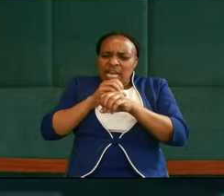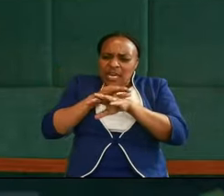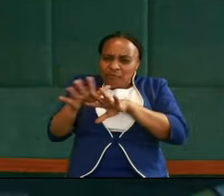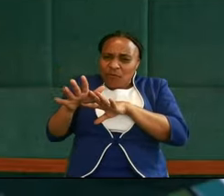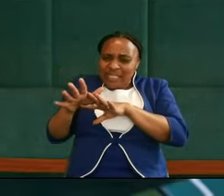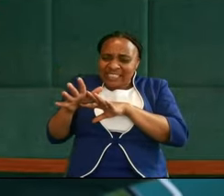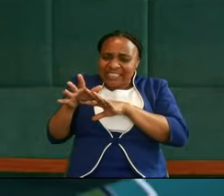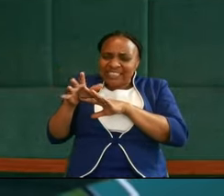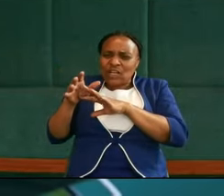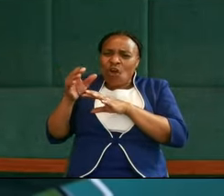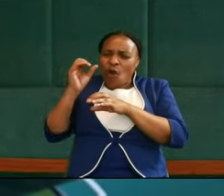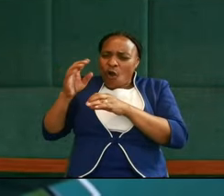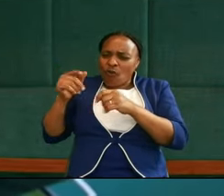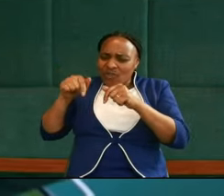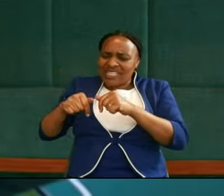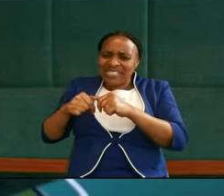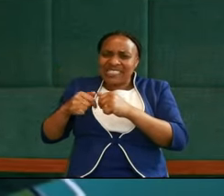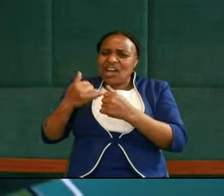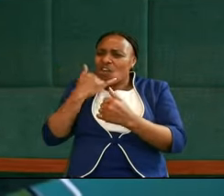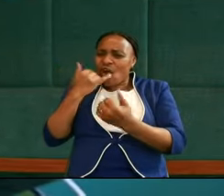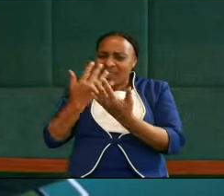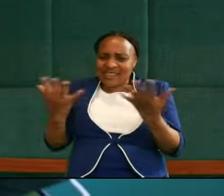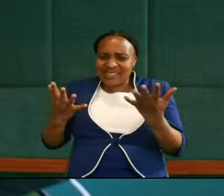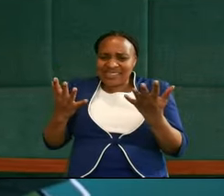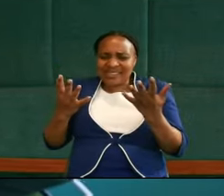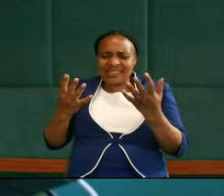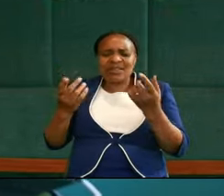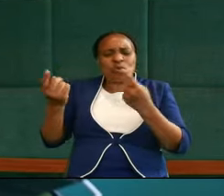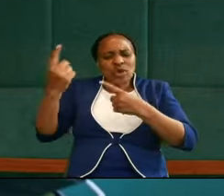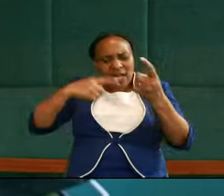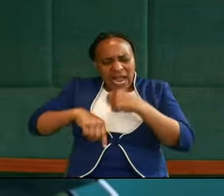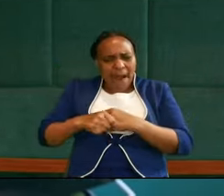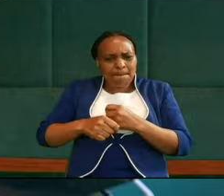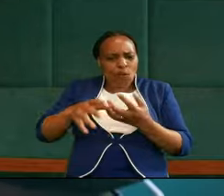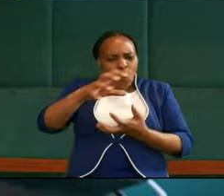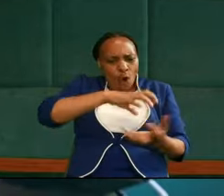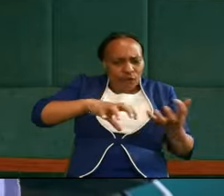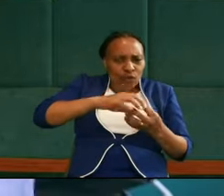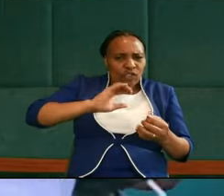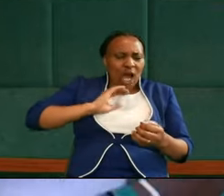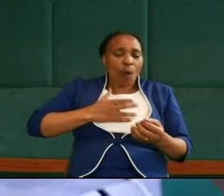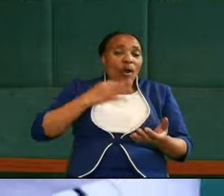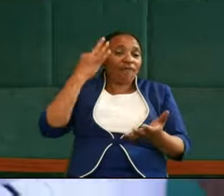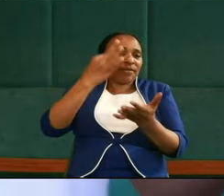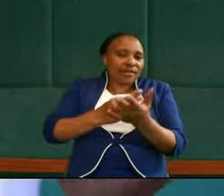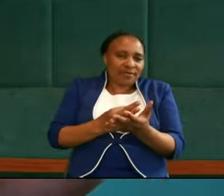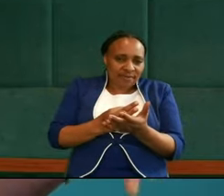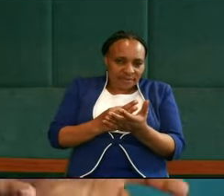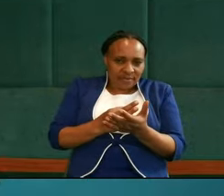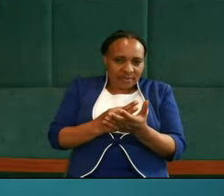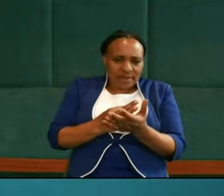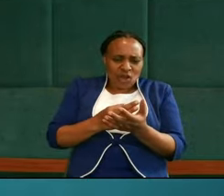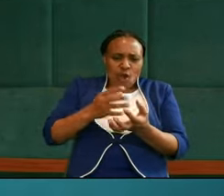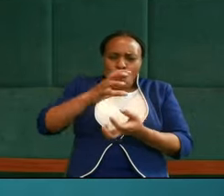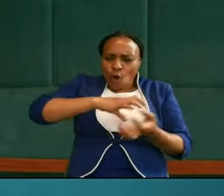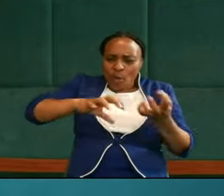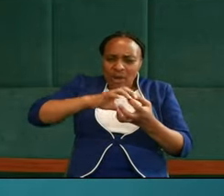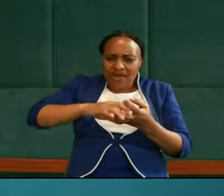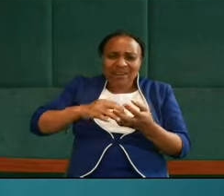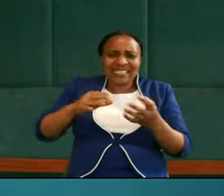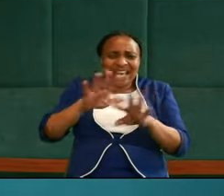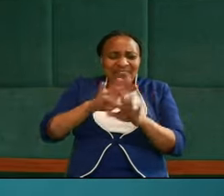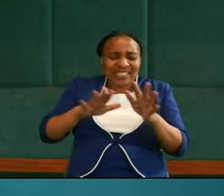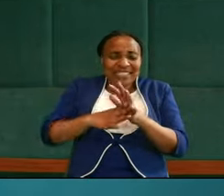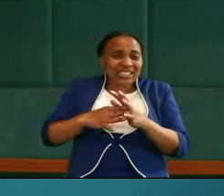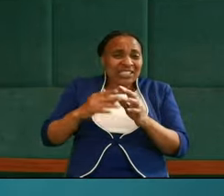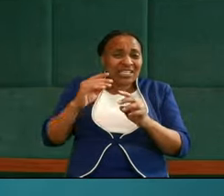evil will tempt us. They will tempt us to compromise our faith, to compromise our belief on marriage,